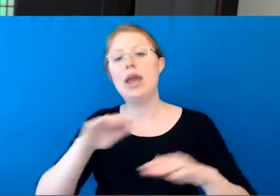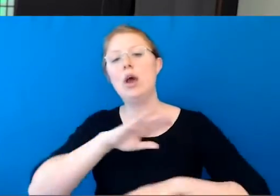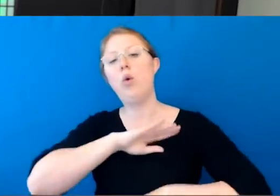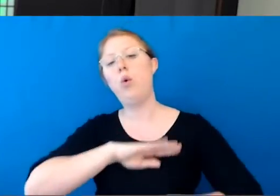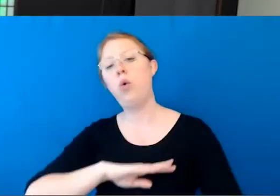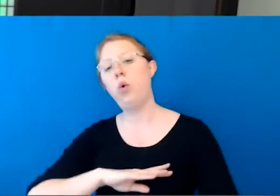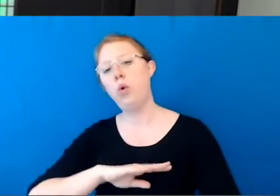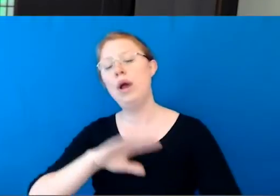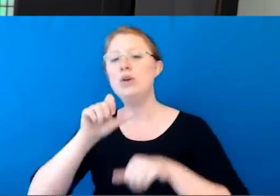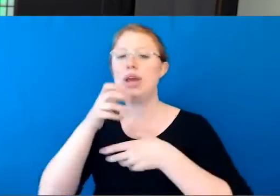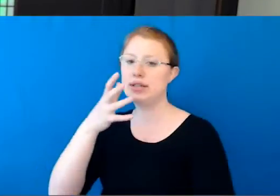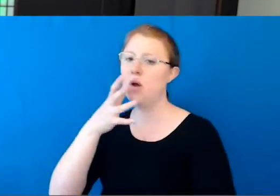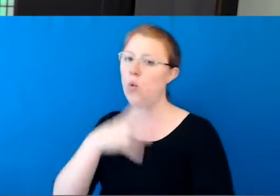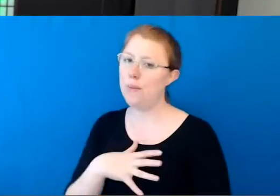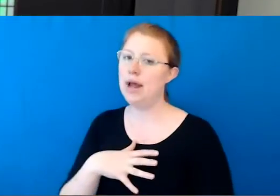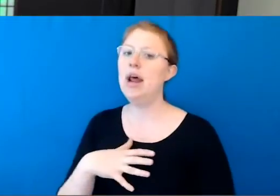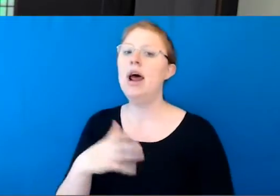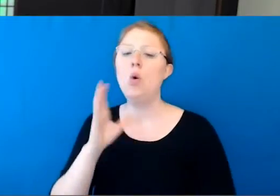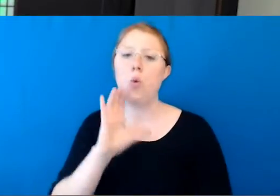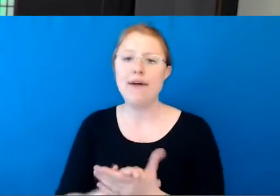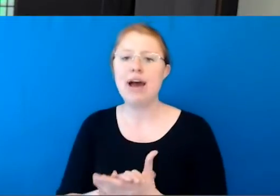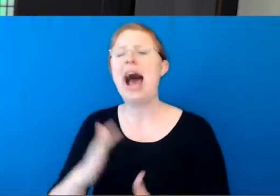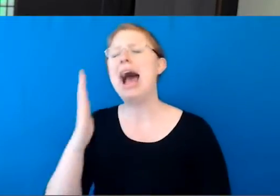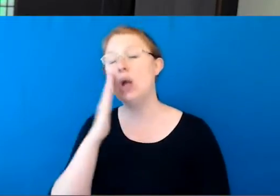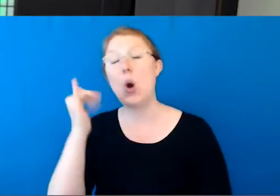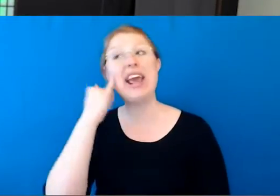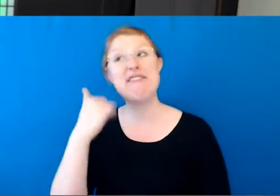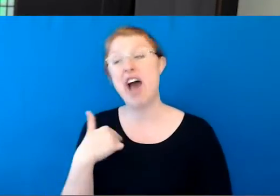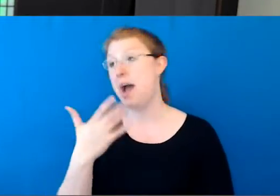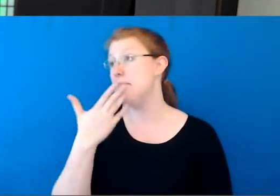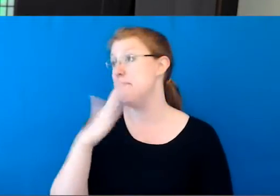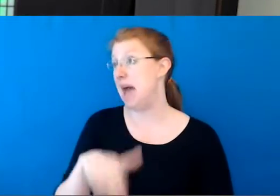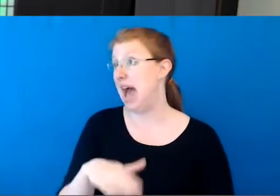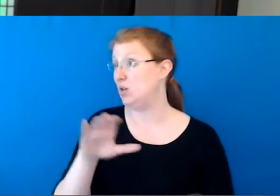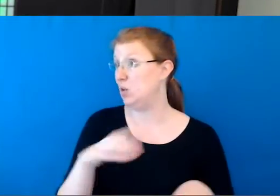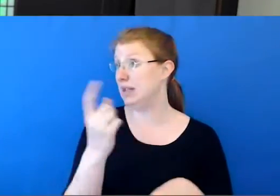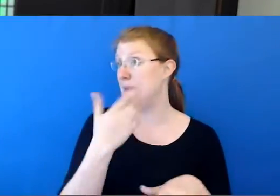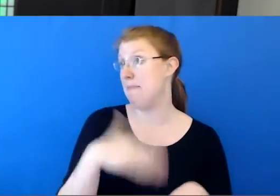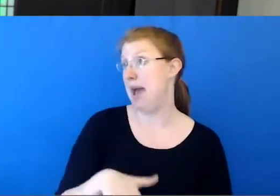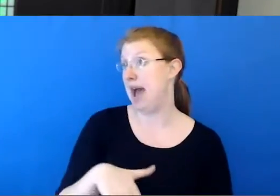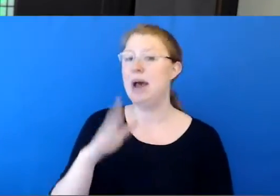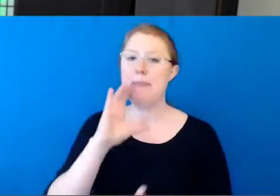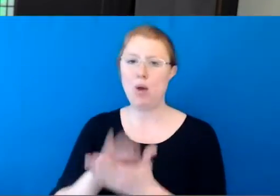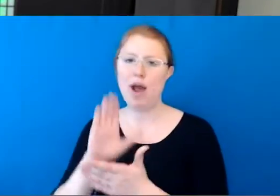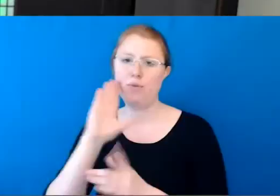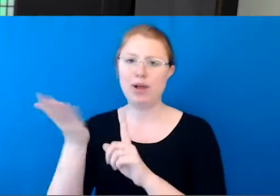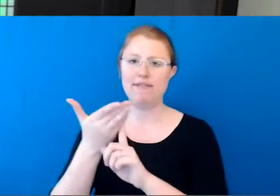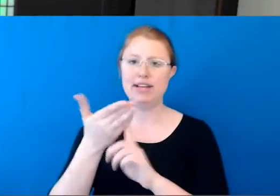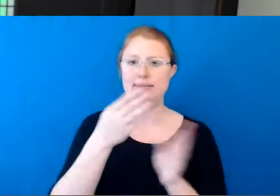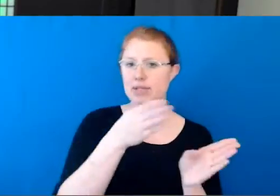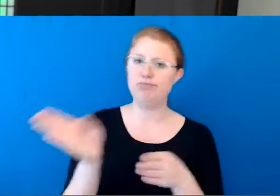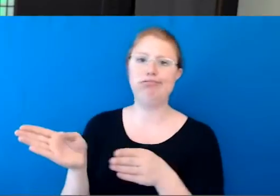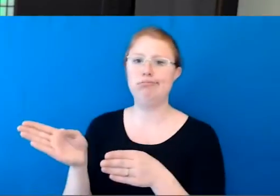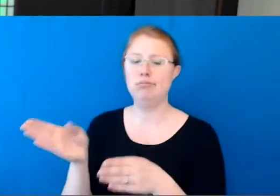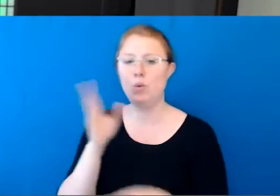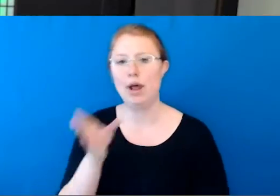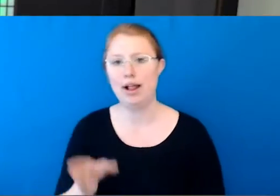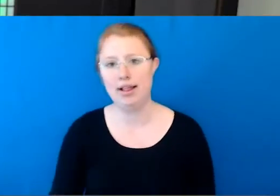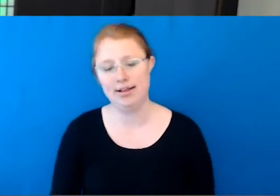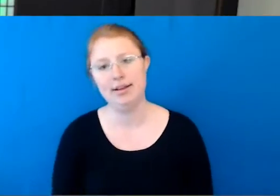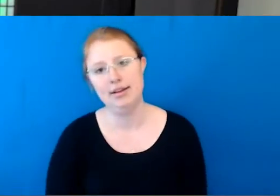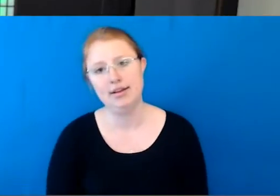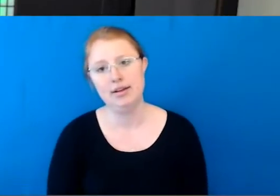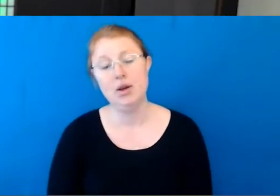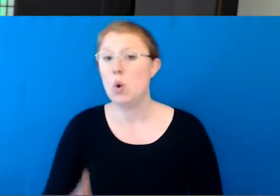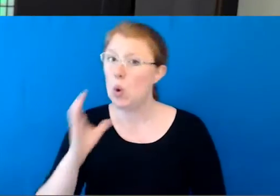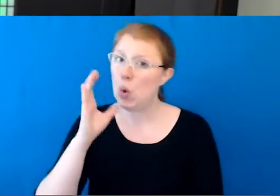that is actually a very comforting thing if you're a man, a husband, and you've got a virtuous wife, because you can trust her to turn the